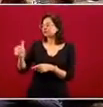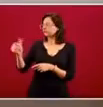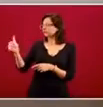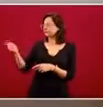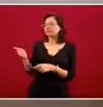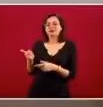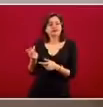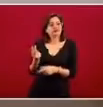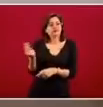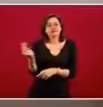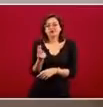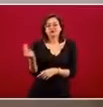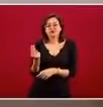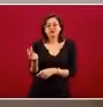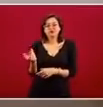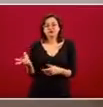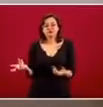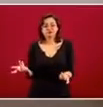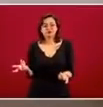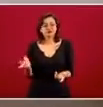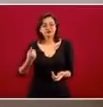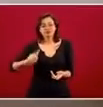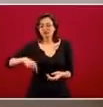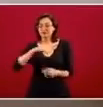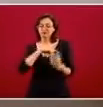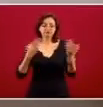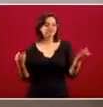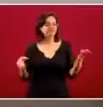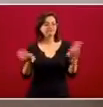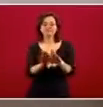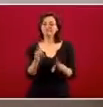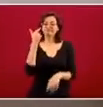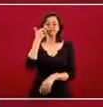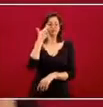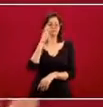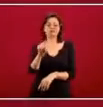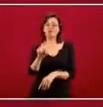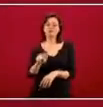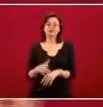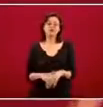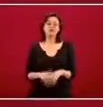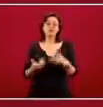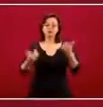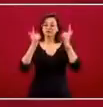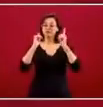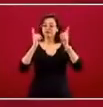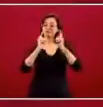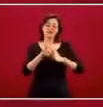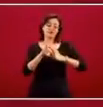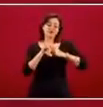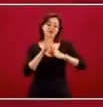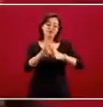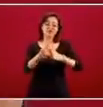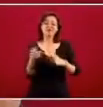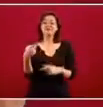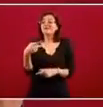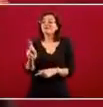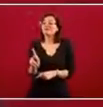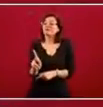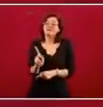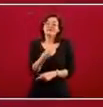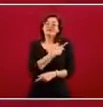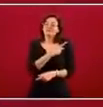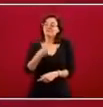industries. We don't want to stop the mining activities. The idea is that the public life overall wouldn't